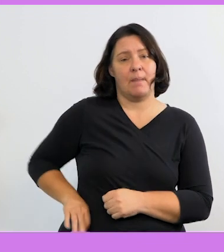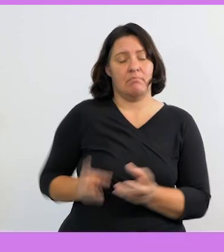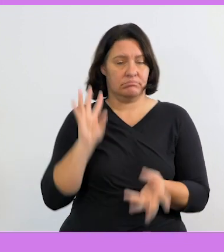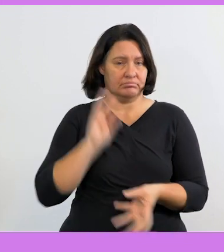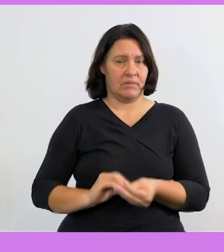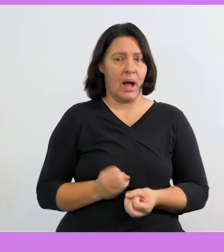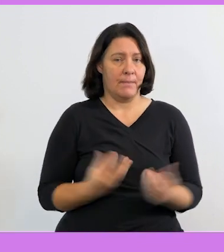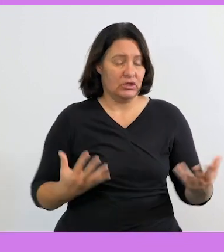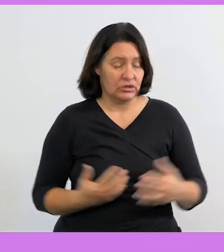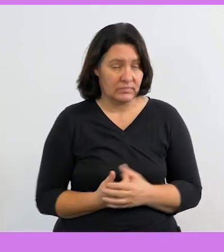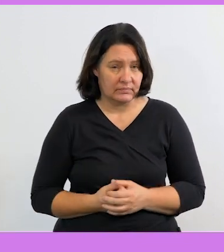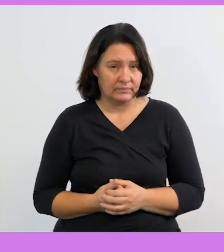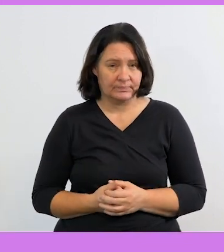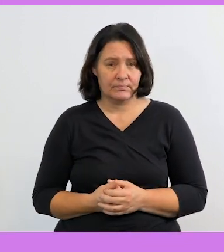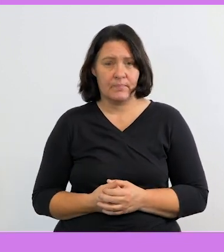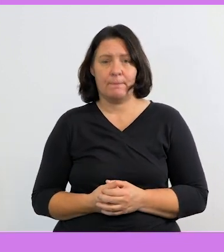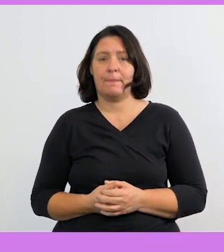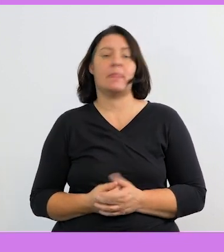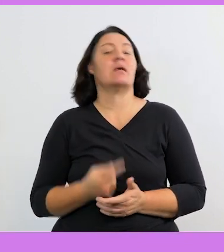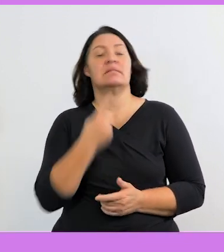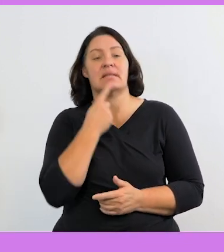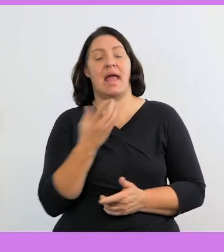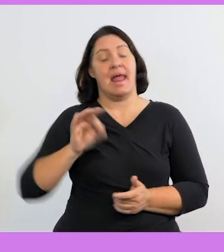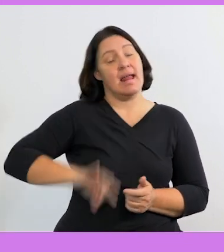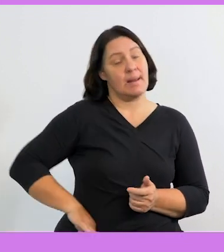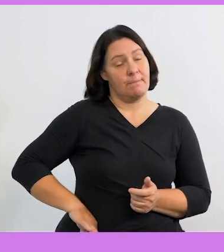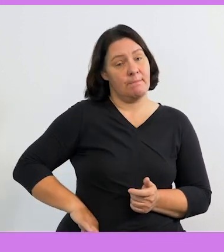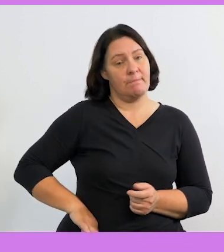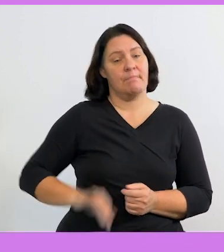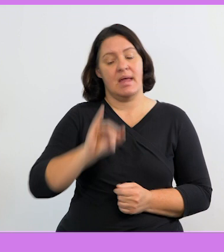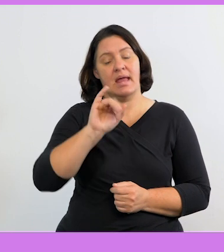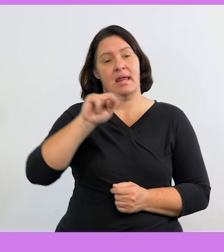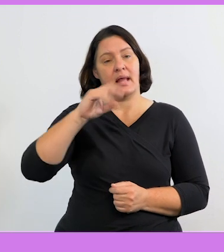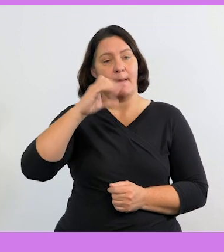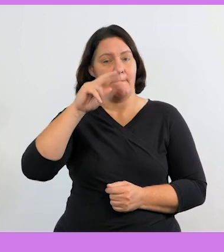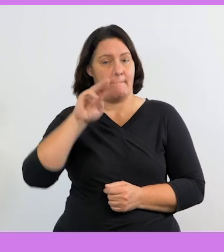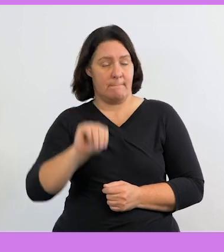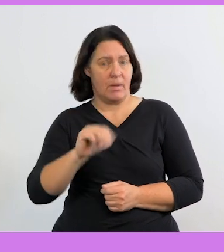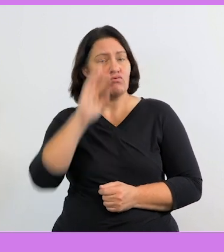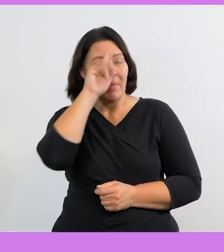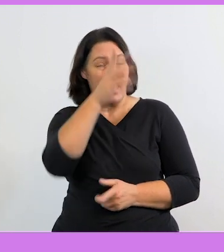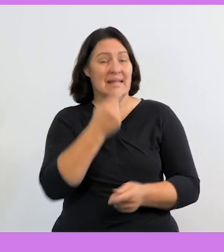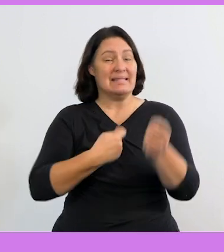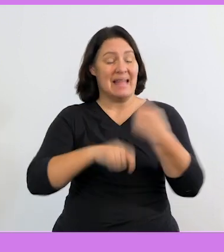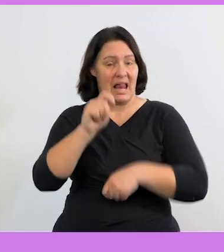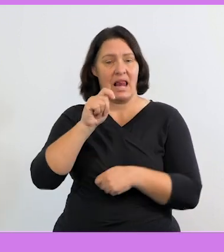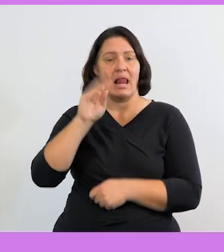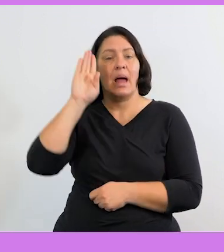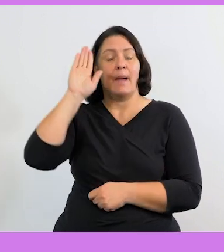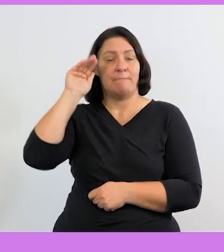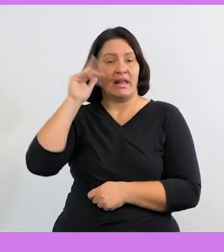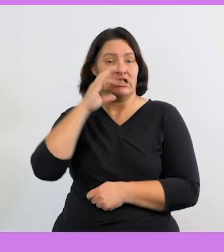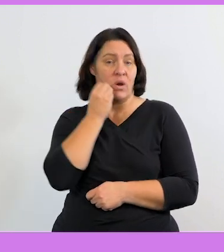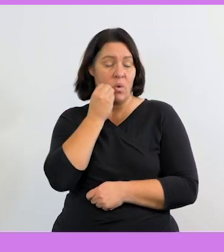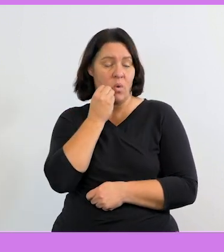income. All right, so I'm just going to write it as income. So how will we get the income? Remember, he's selling the bunny chows